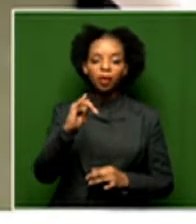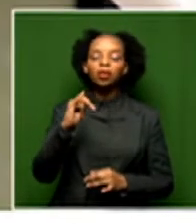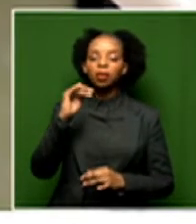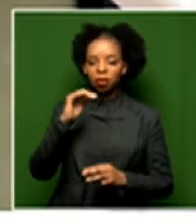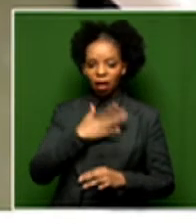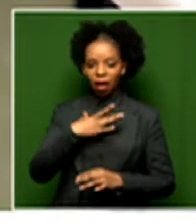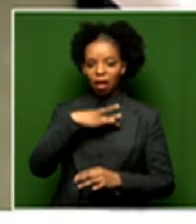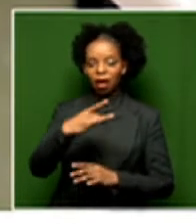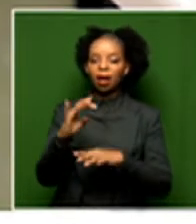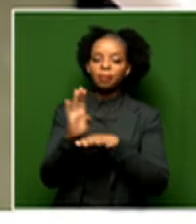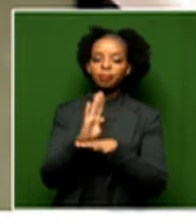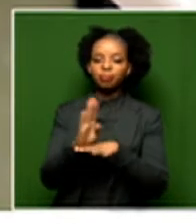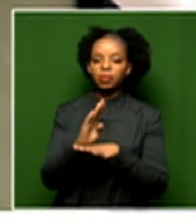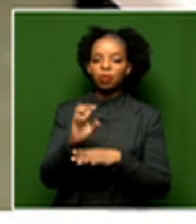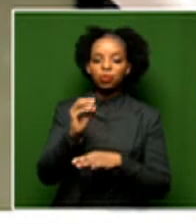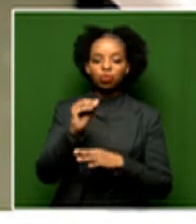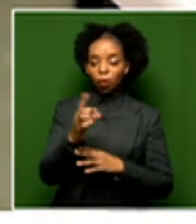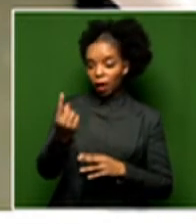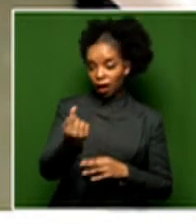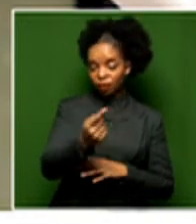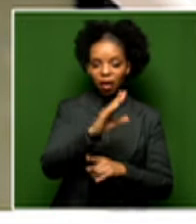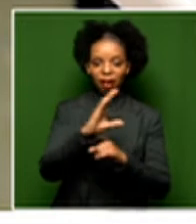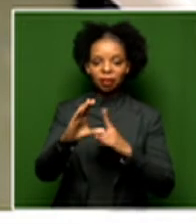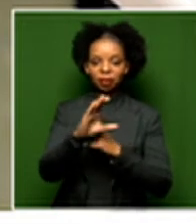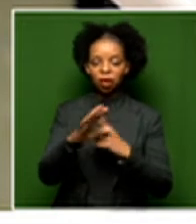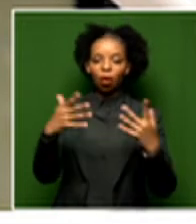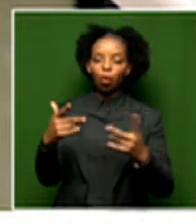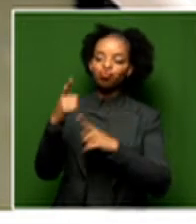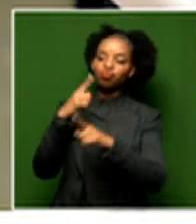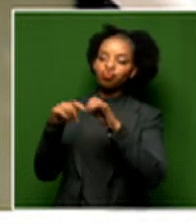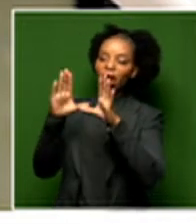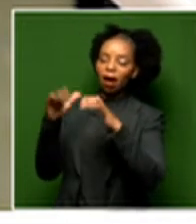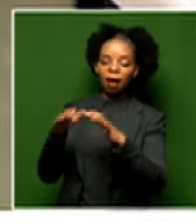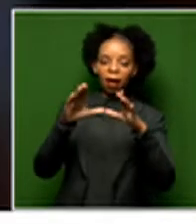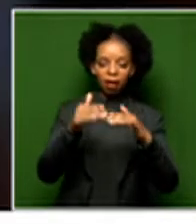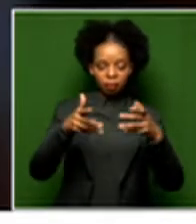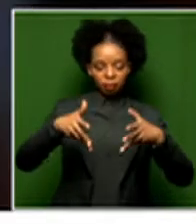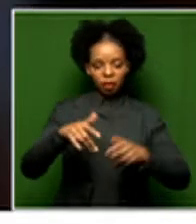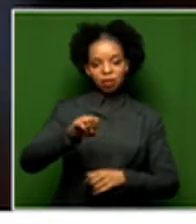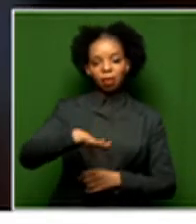every culture or every tribe in South Africa has that special relationship with